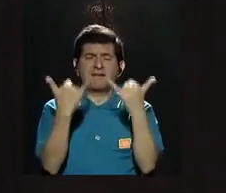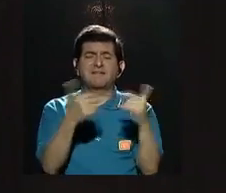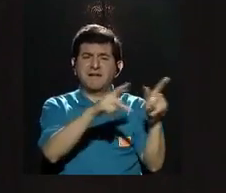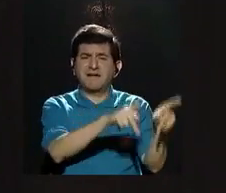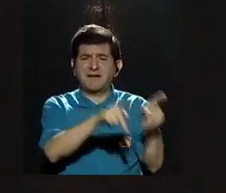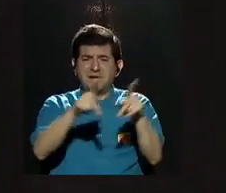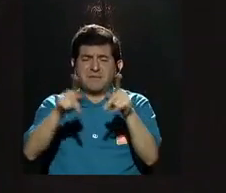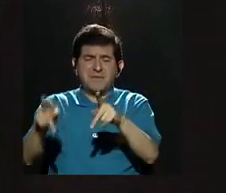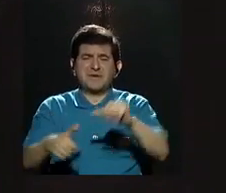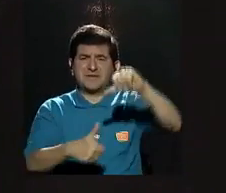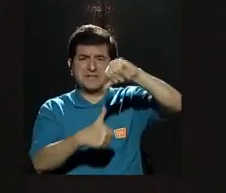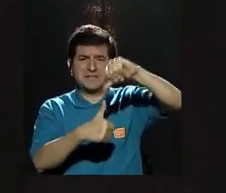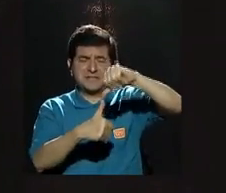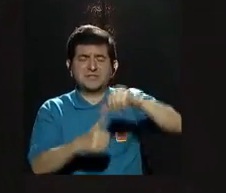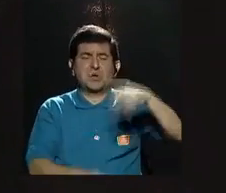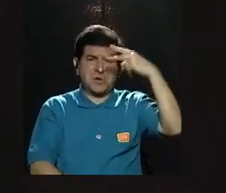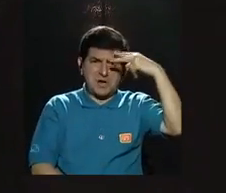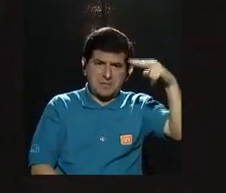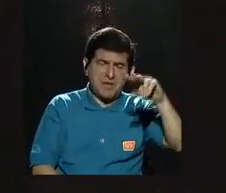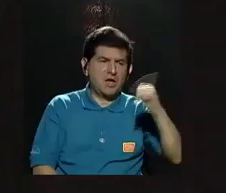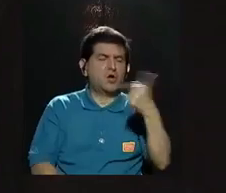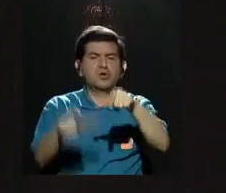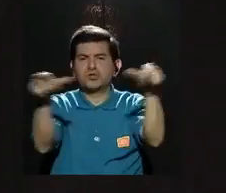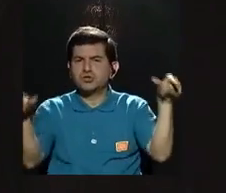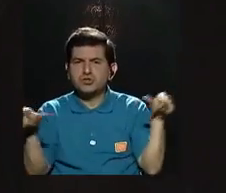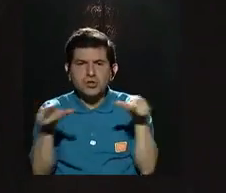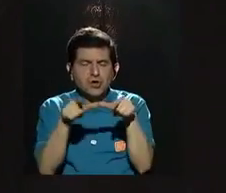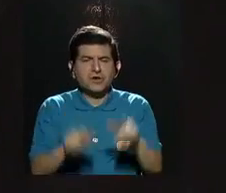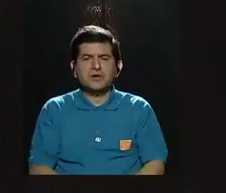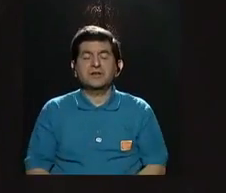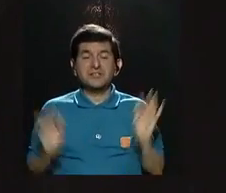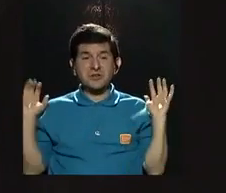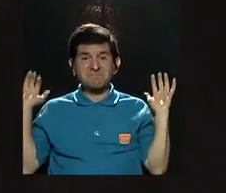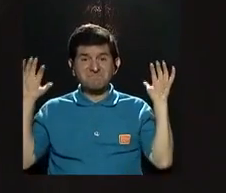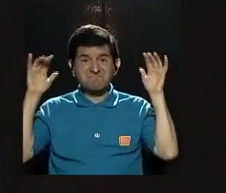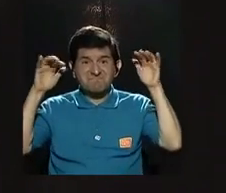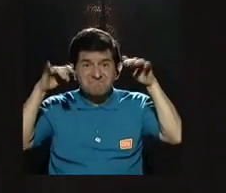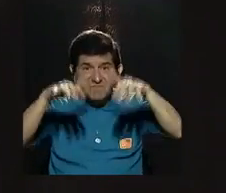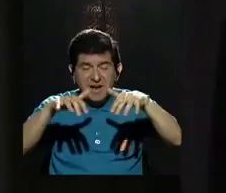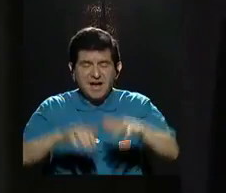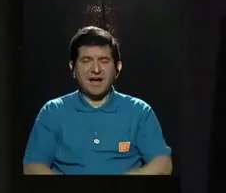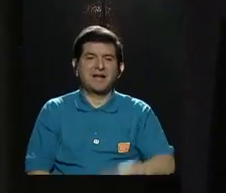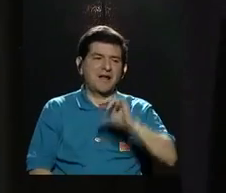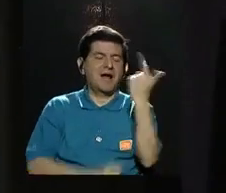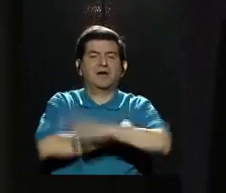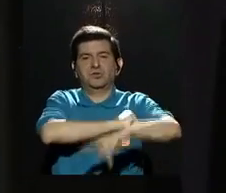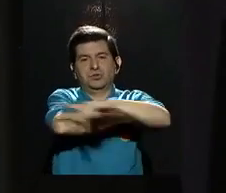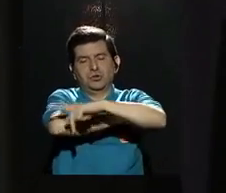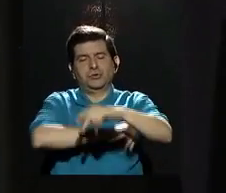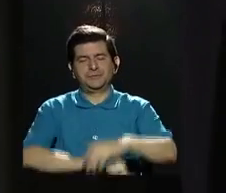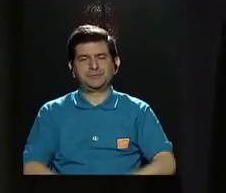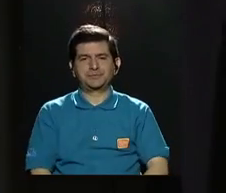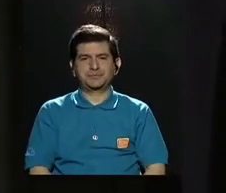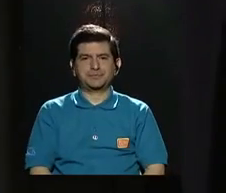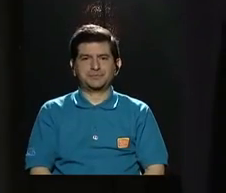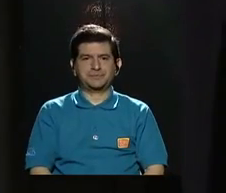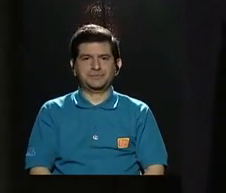Mexico, elsewhere in the global South to migrate to other countries.